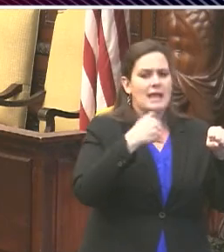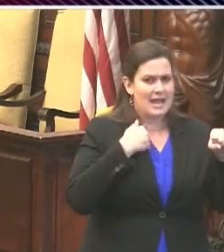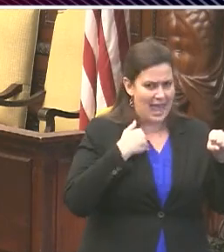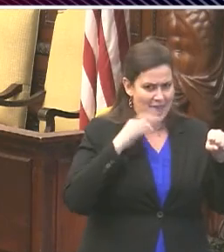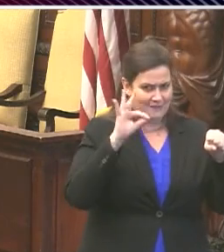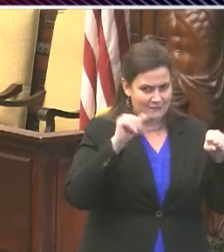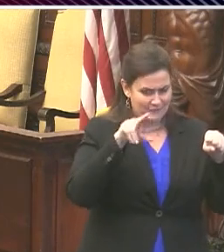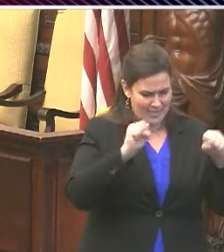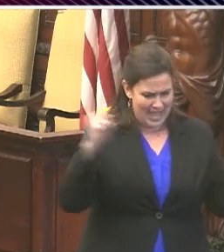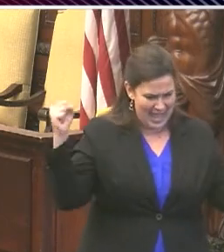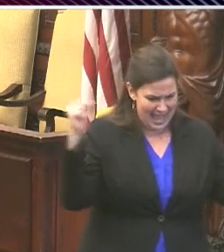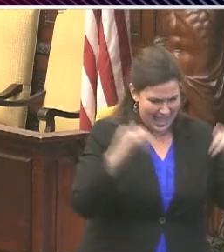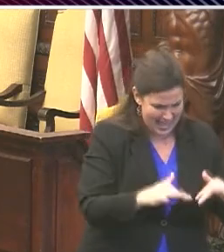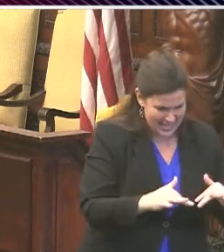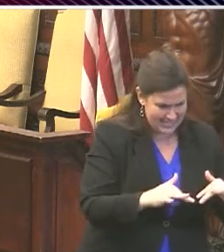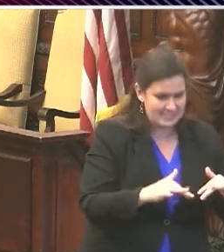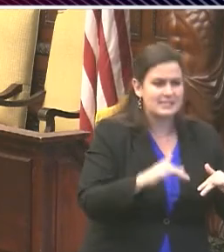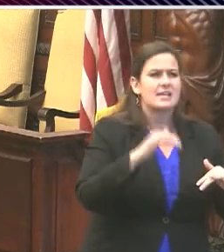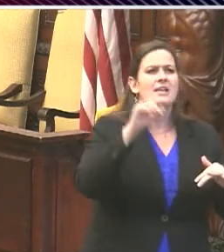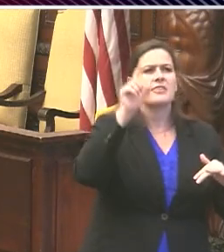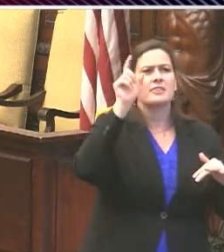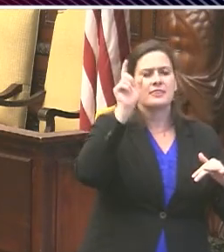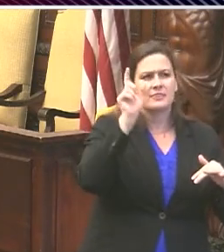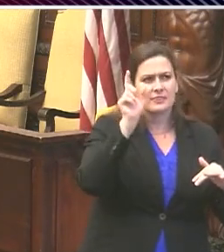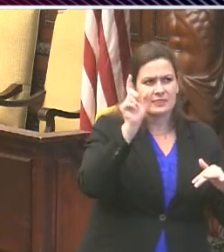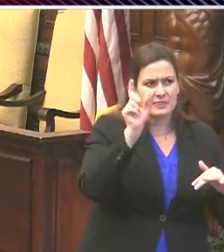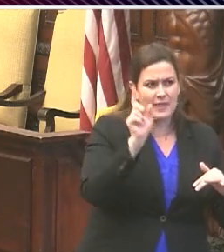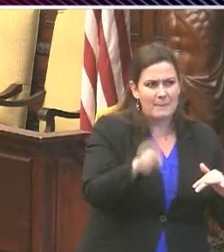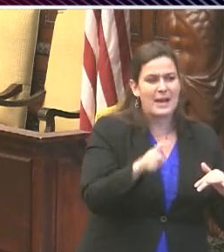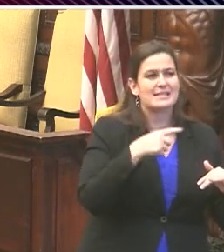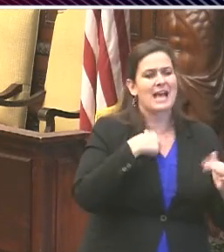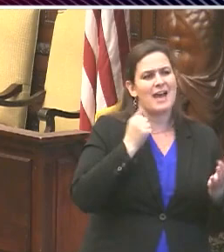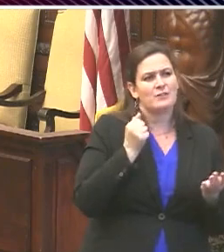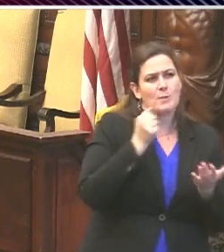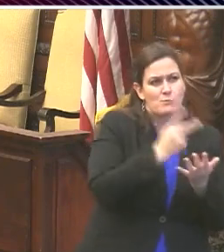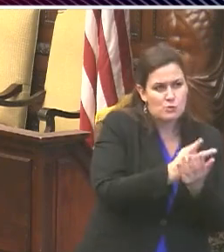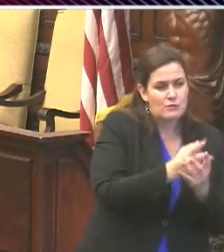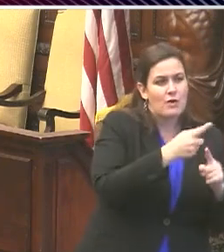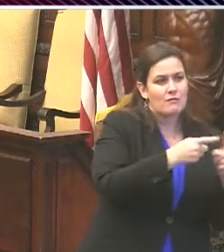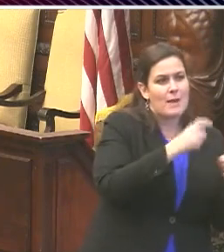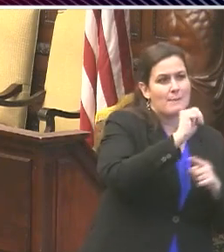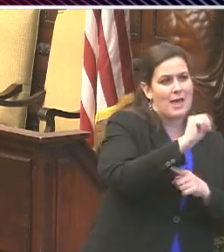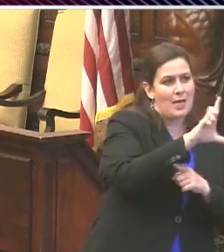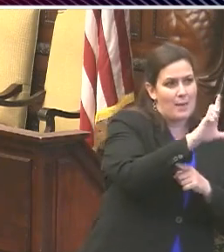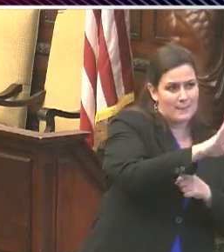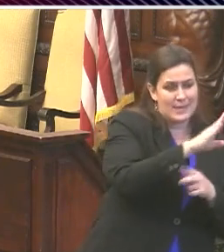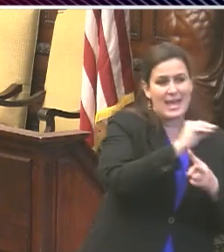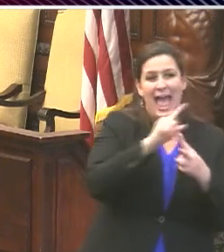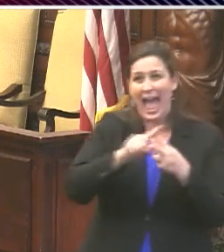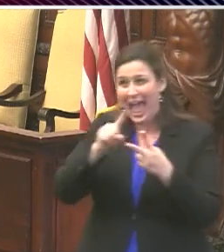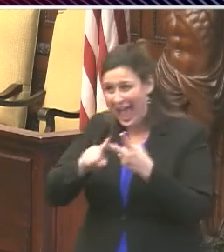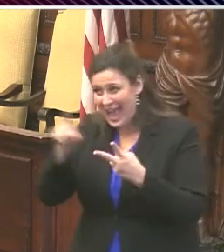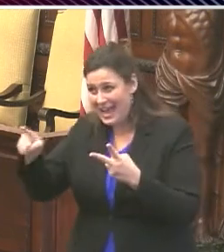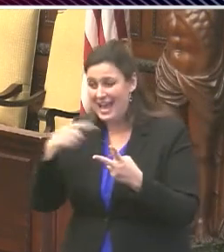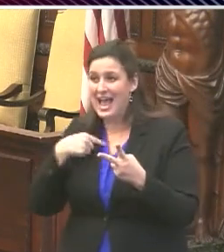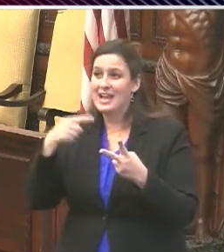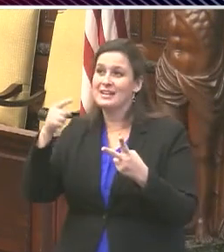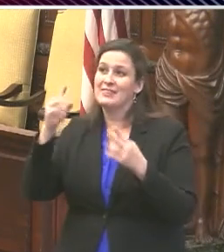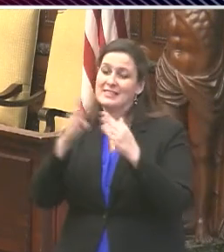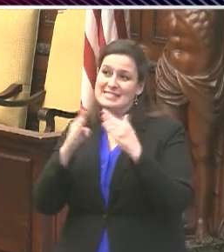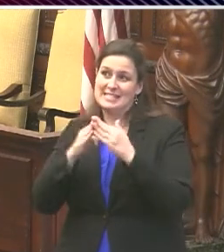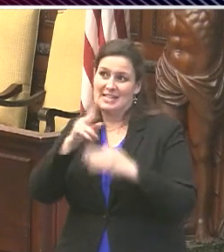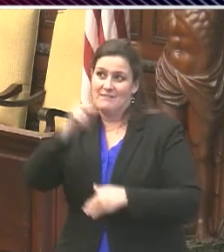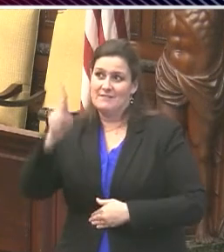they would need approval from Major League Baseball and the city of Philadelphia. Would you sign off on that? What was the question